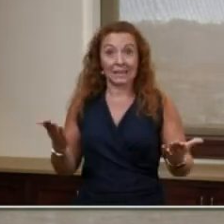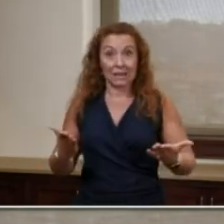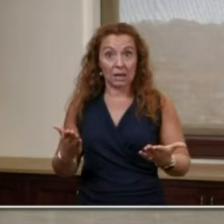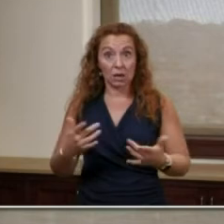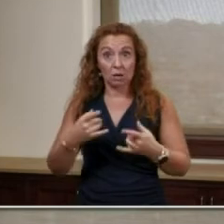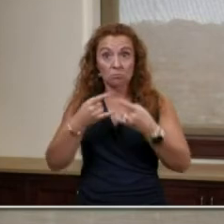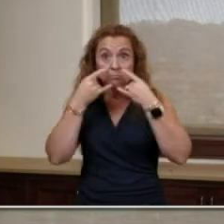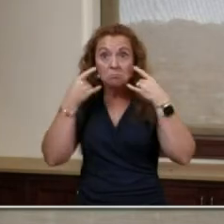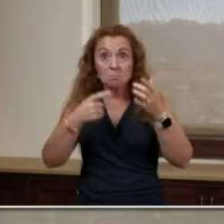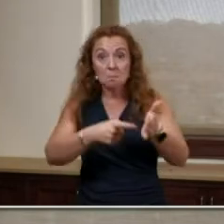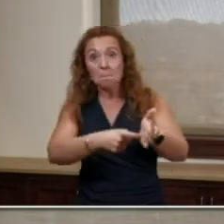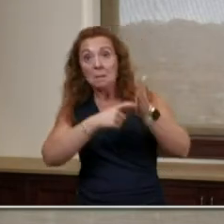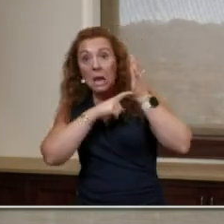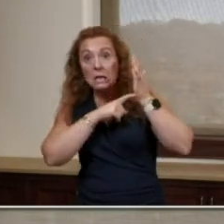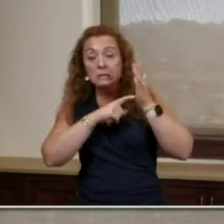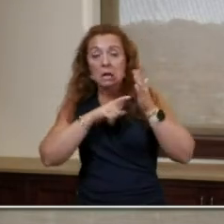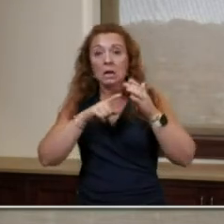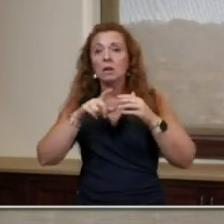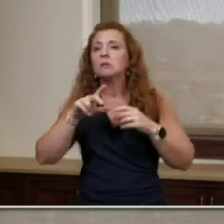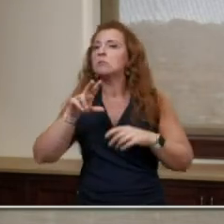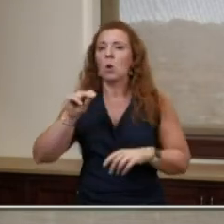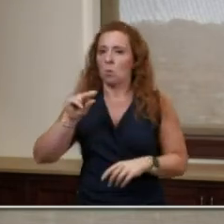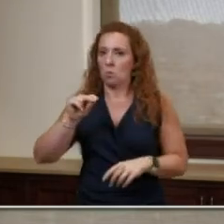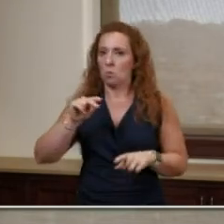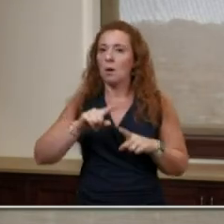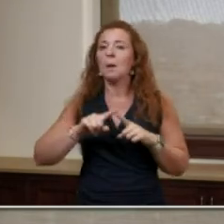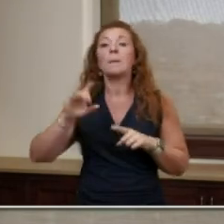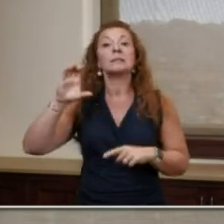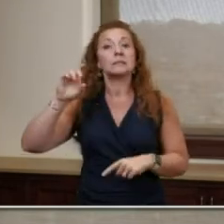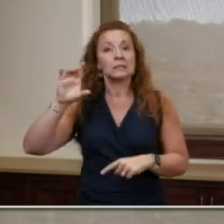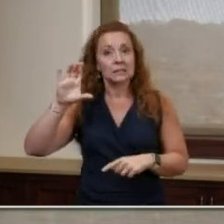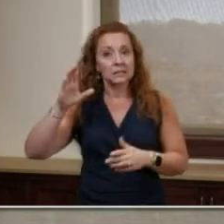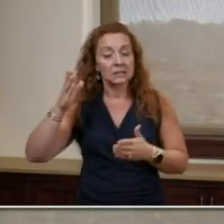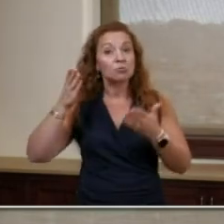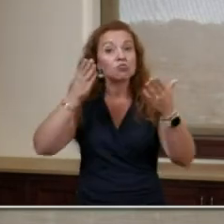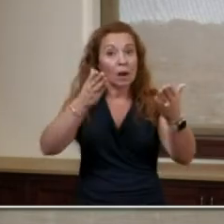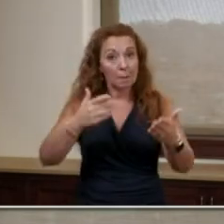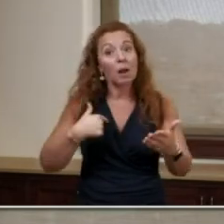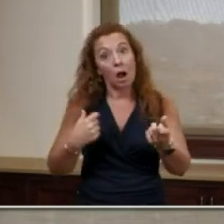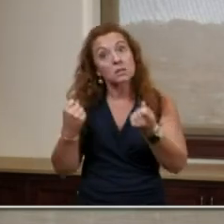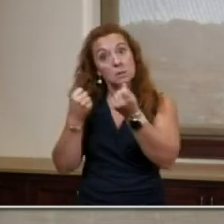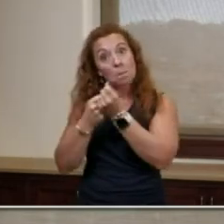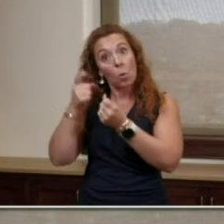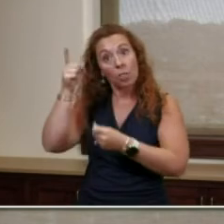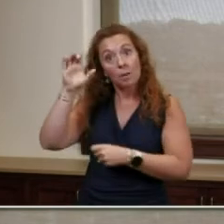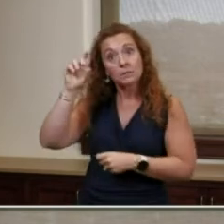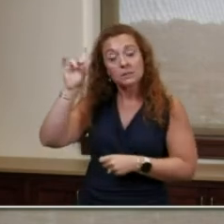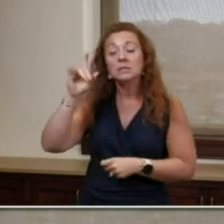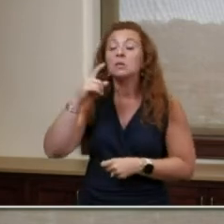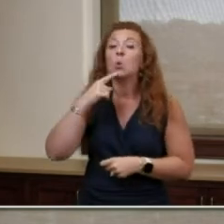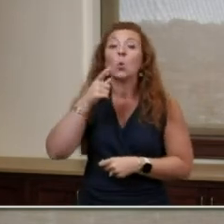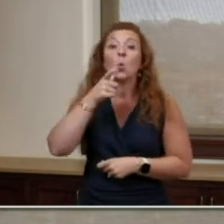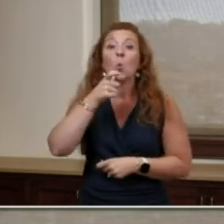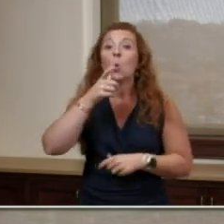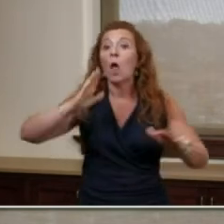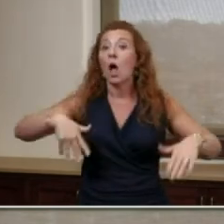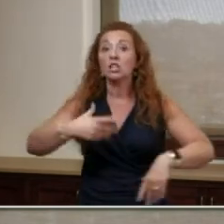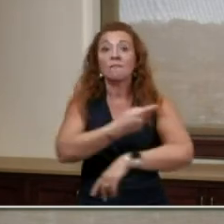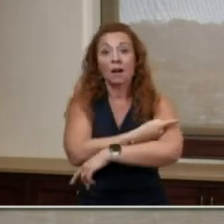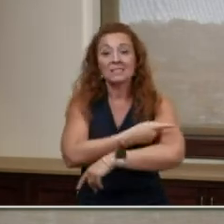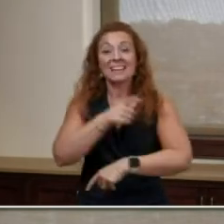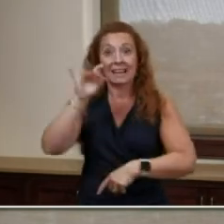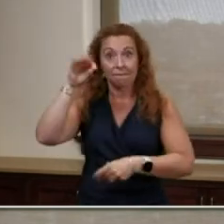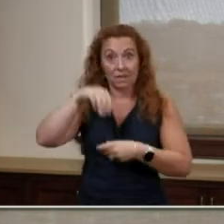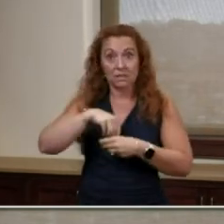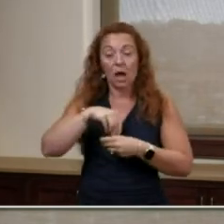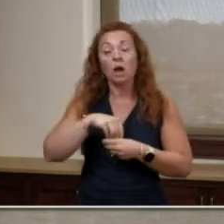mandate here, but the CDC continues to recommend, and I support, that those who are not vaccinated wear masks when indoors